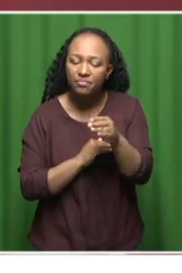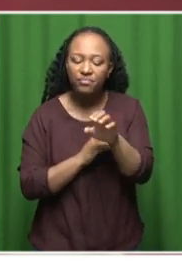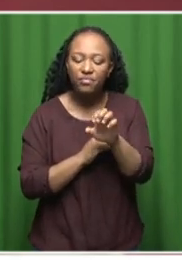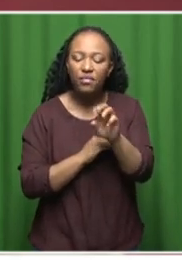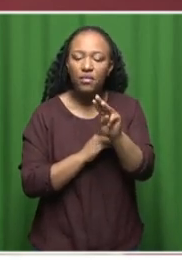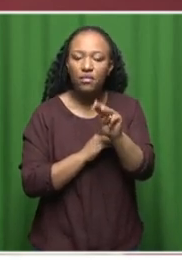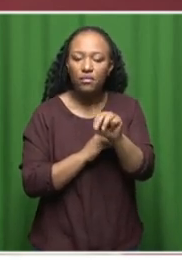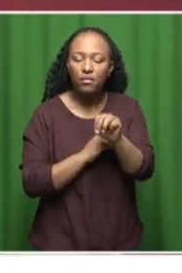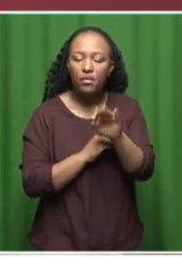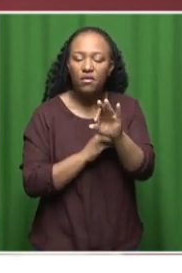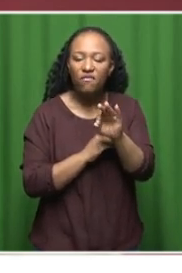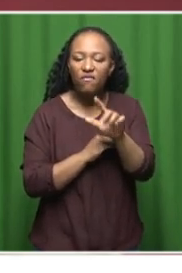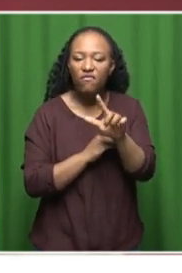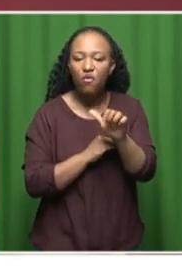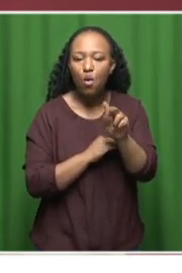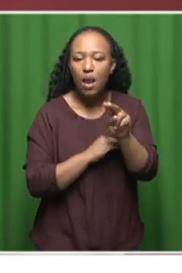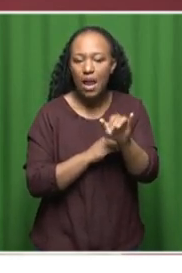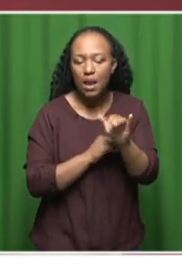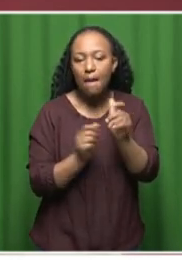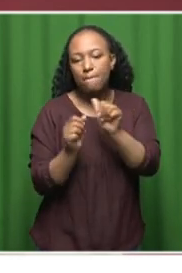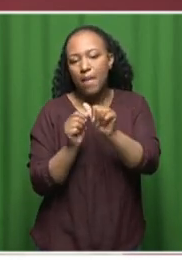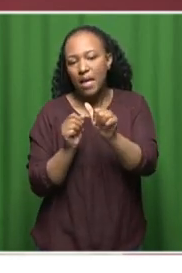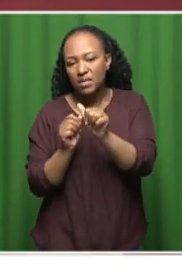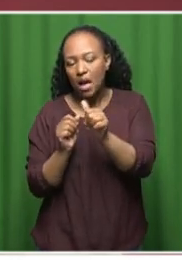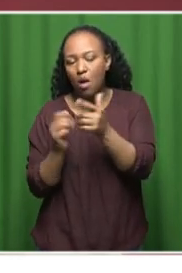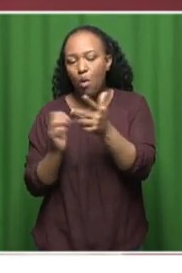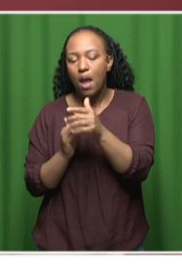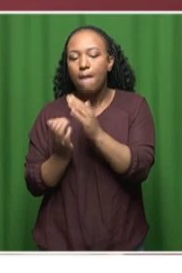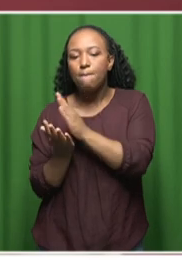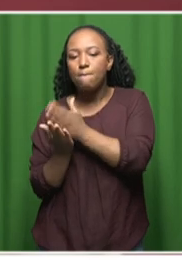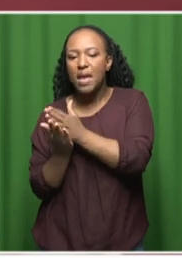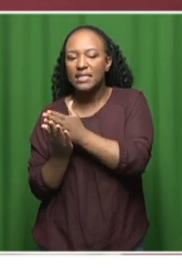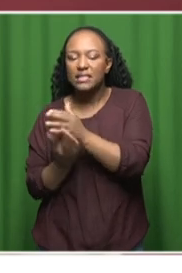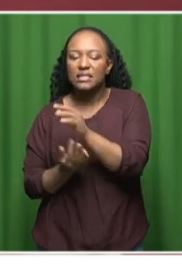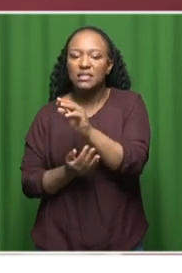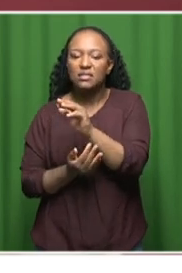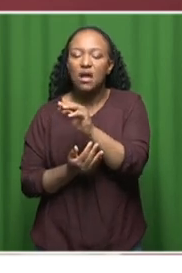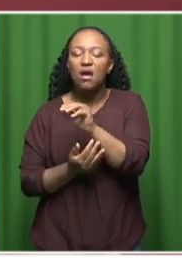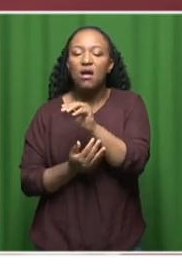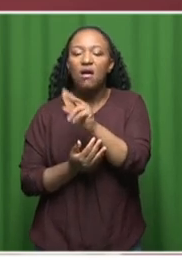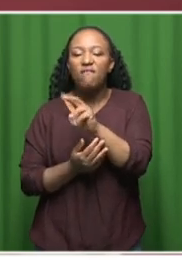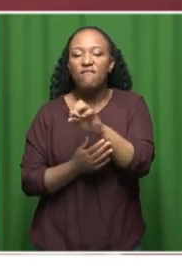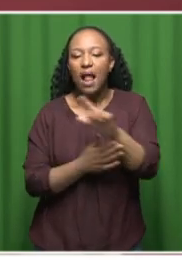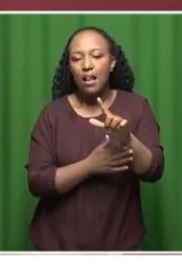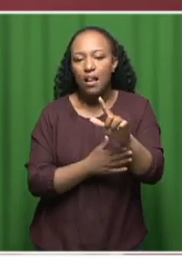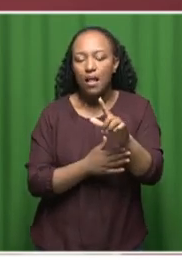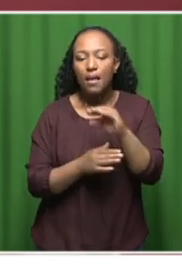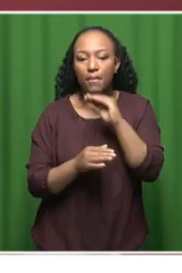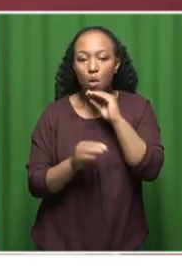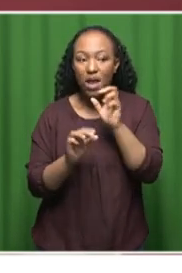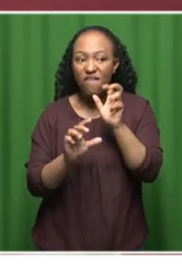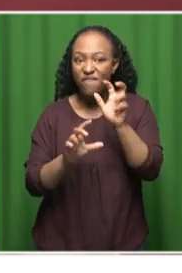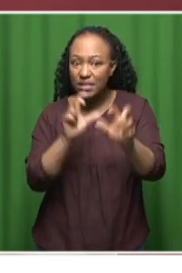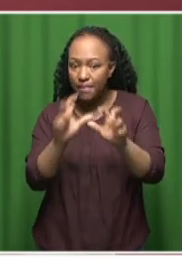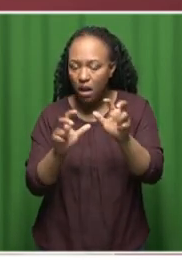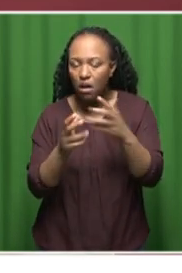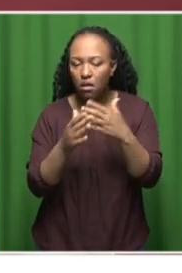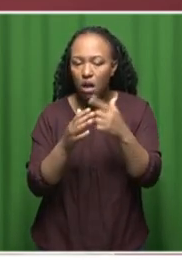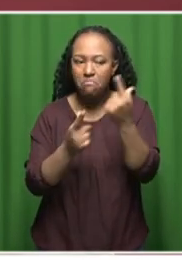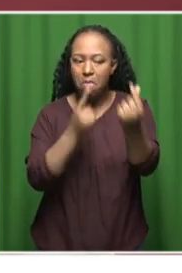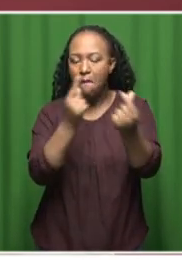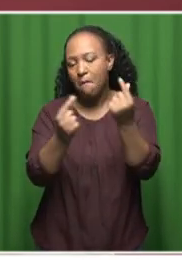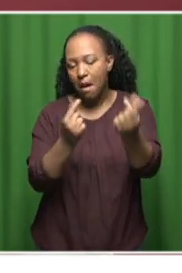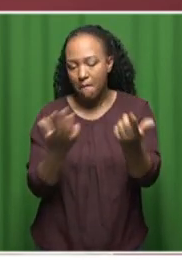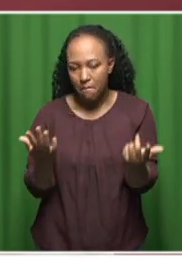particular metro would do better for Midvaal. It's like Midvaal is going to decay and maybe investments are going to leave, as much as it's happening in